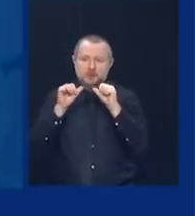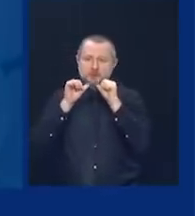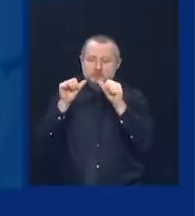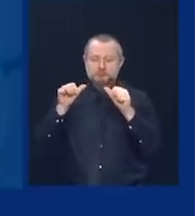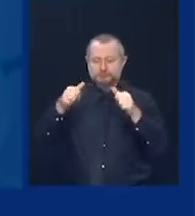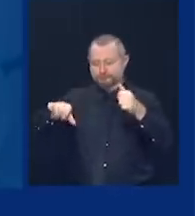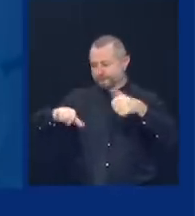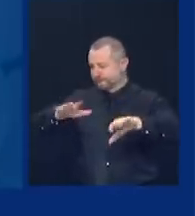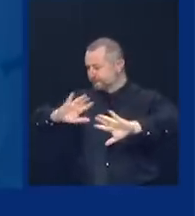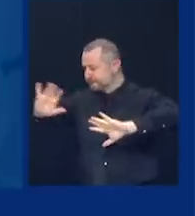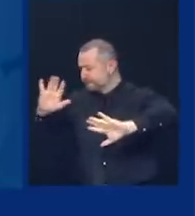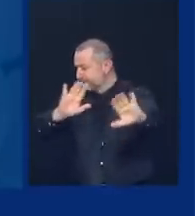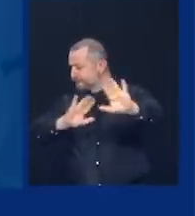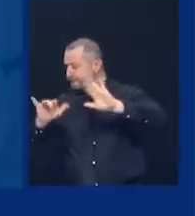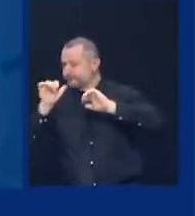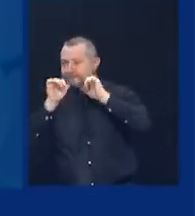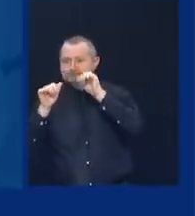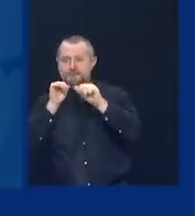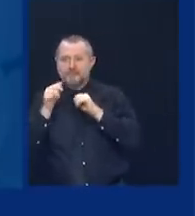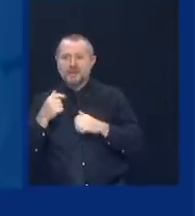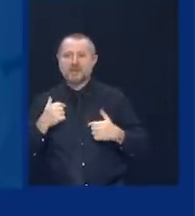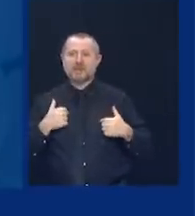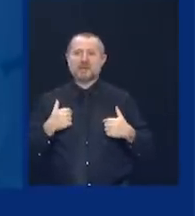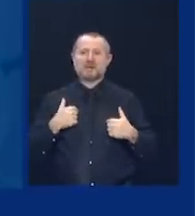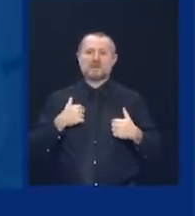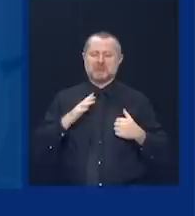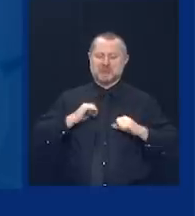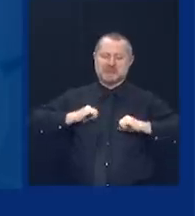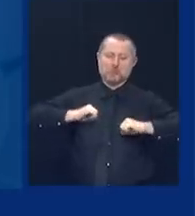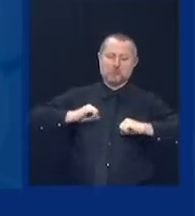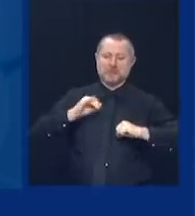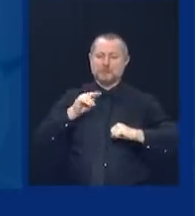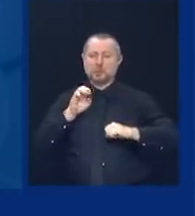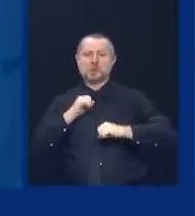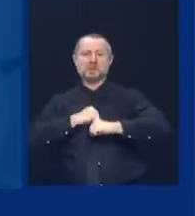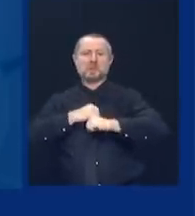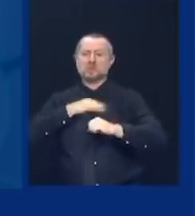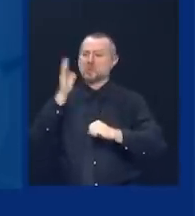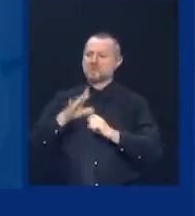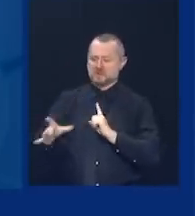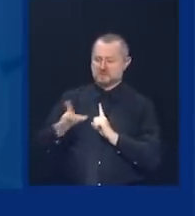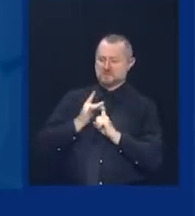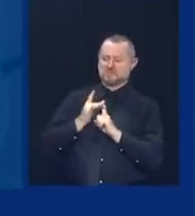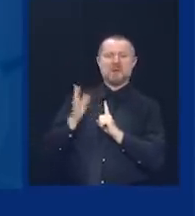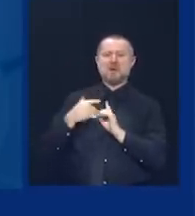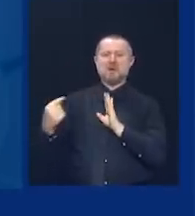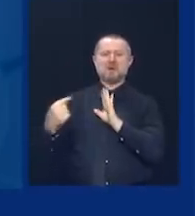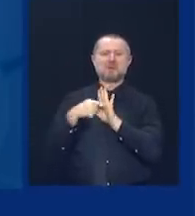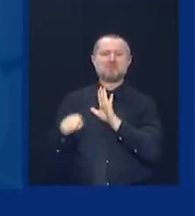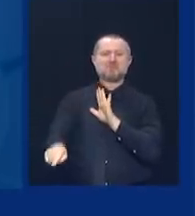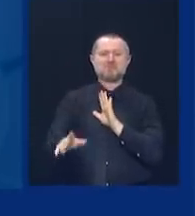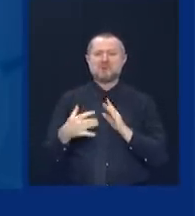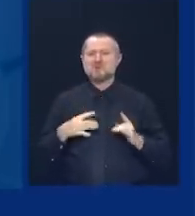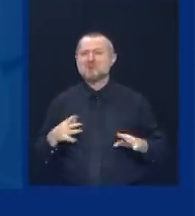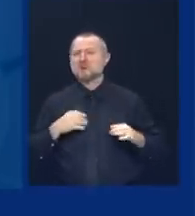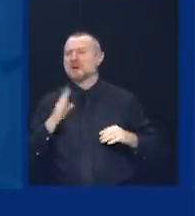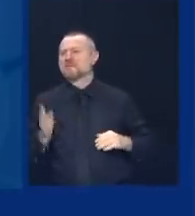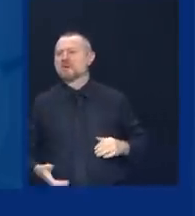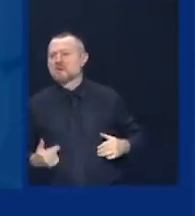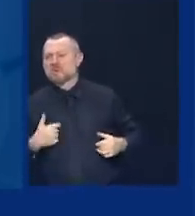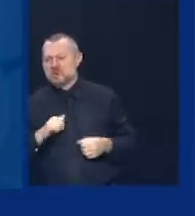from this. It's not going to happen here like it happened in New York or New Jersey.